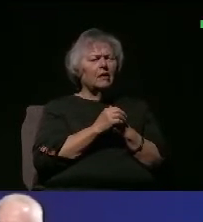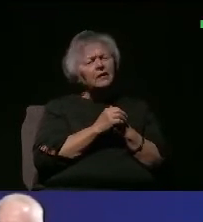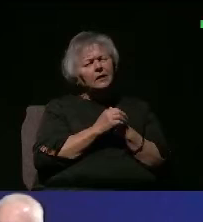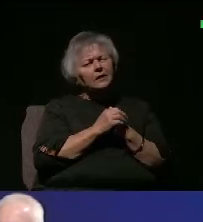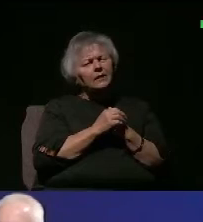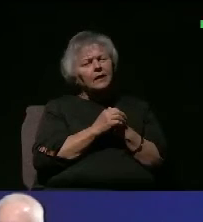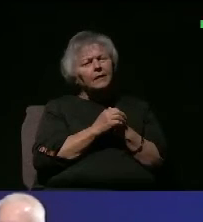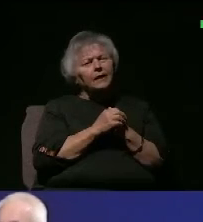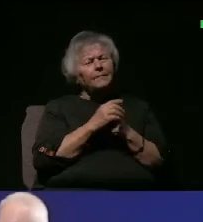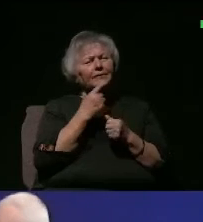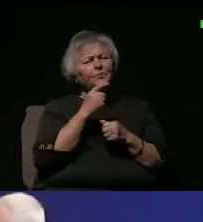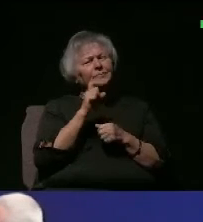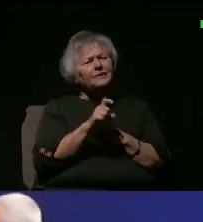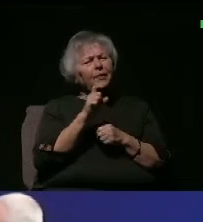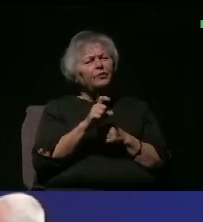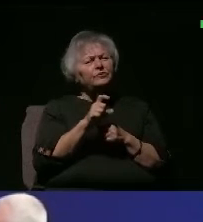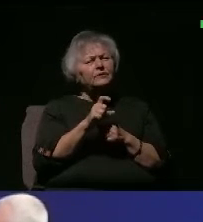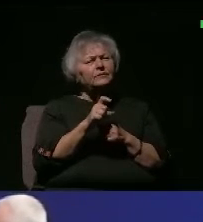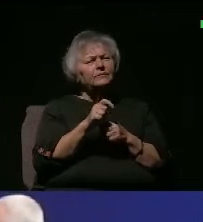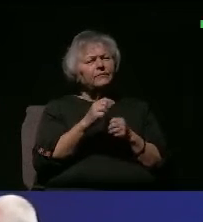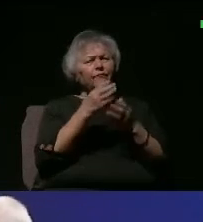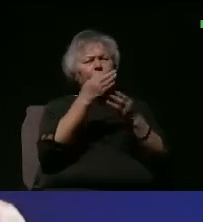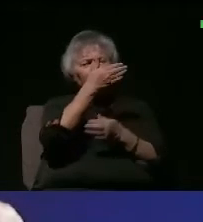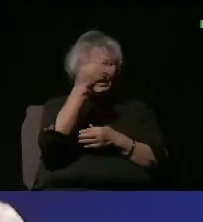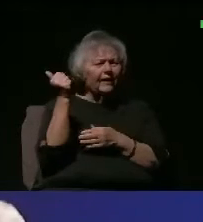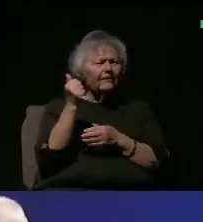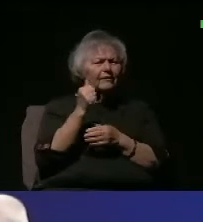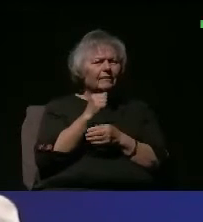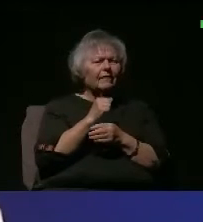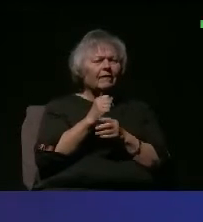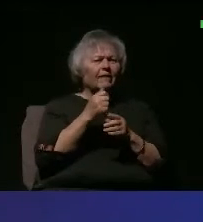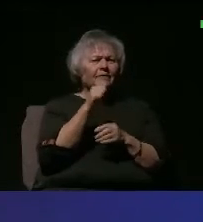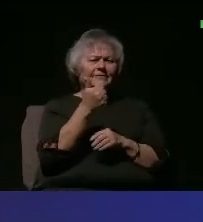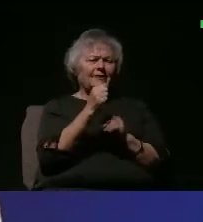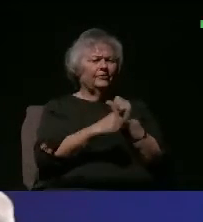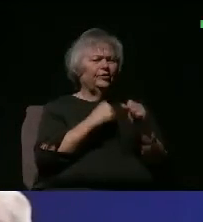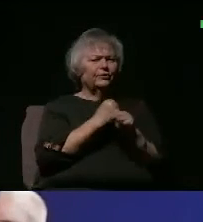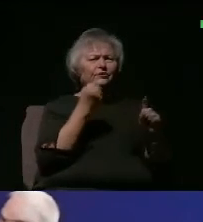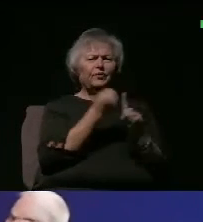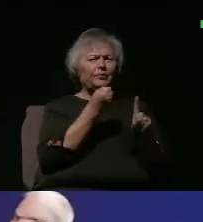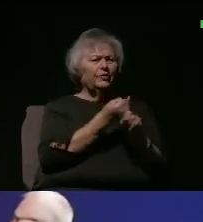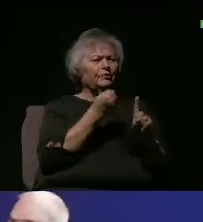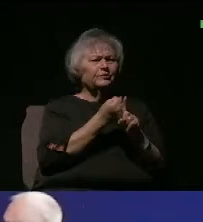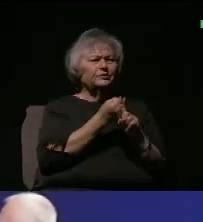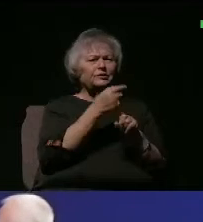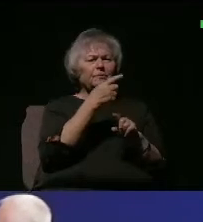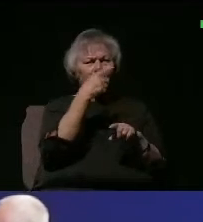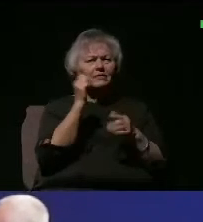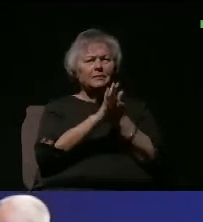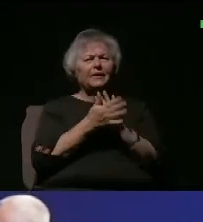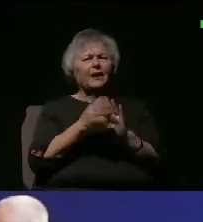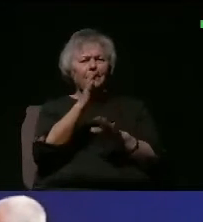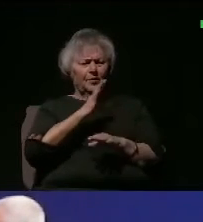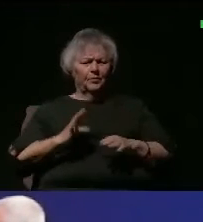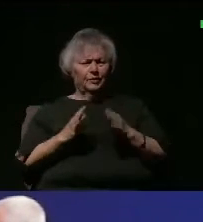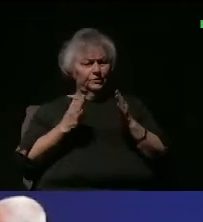same heart, I think, that's expressed here. Well, you know, what got Saul started on David,